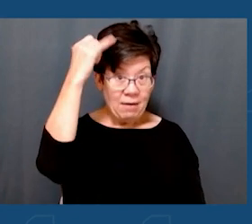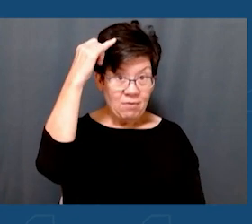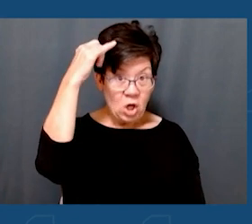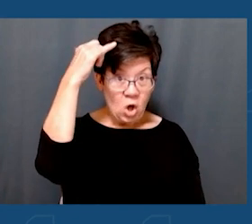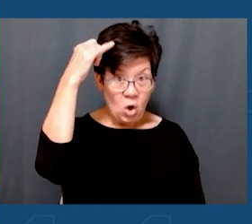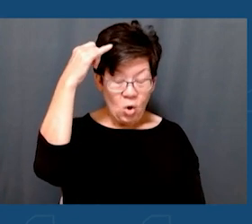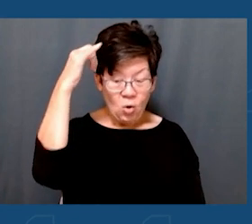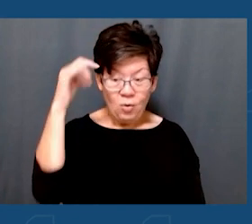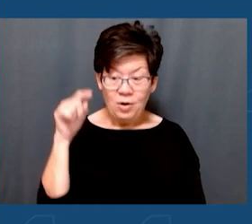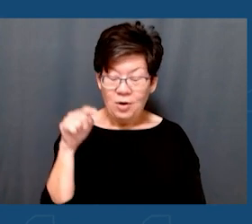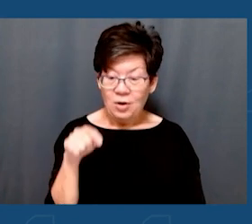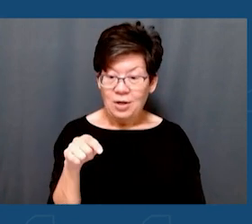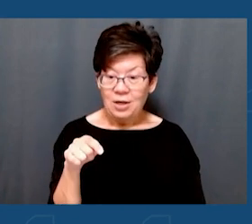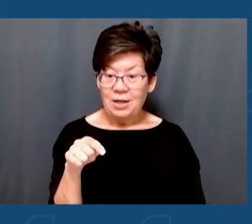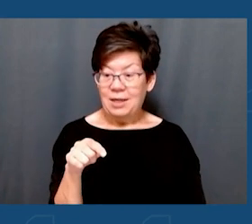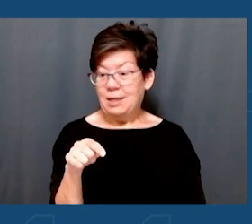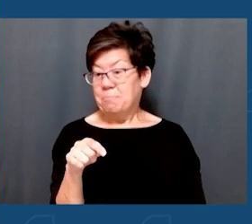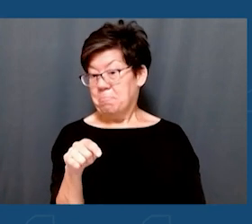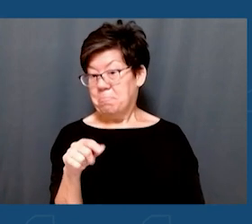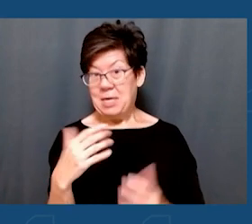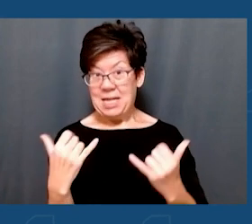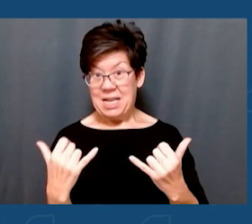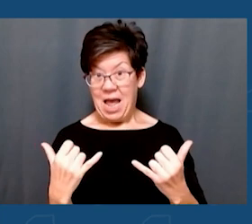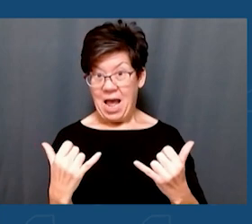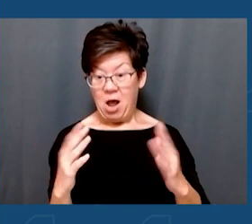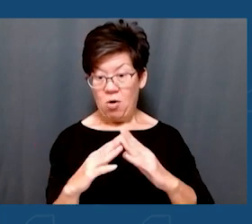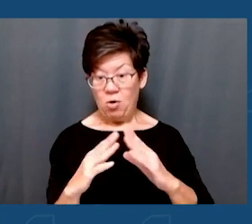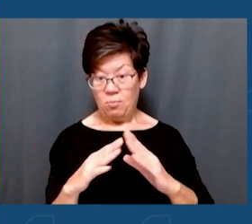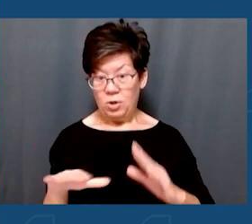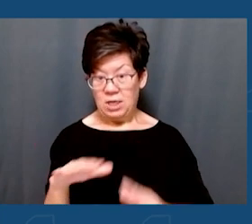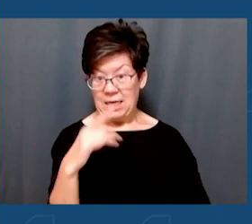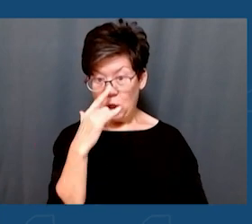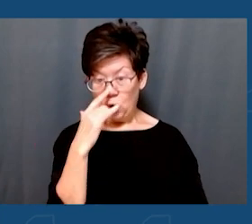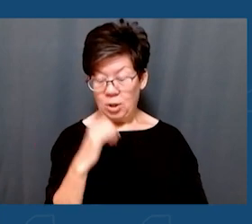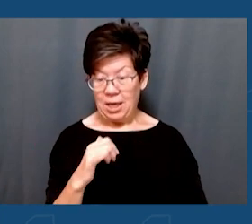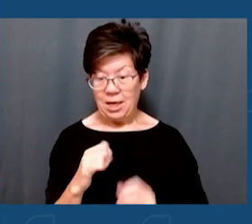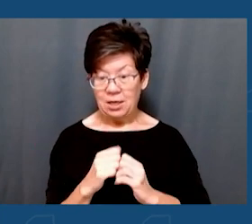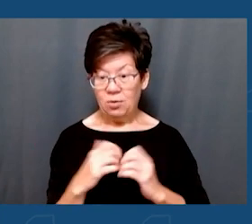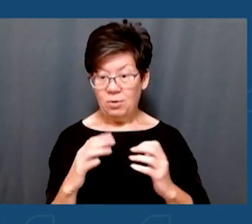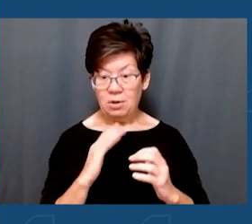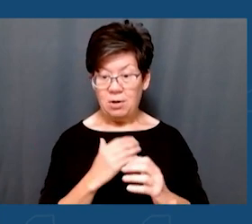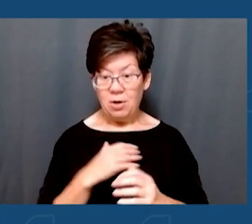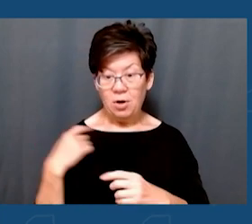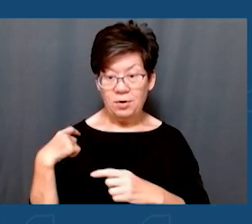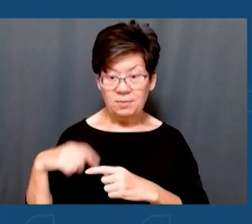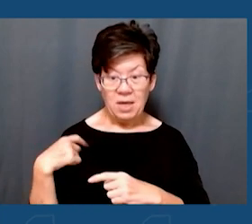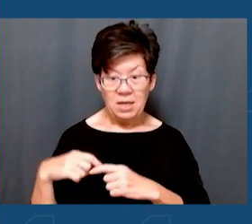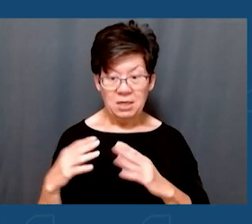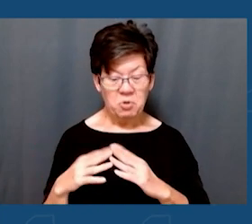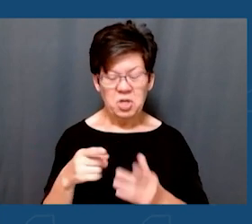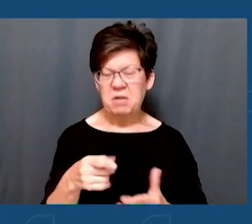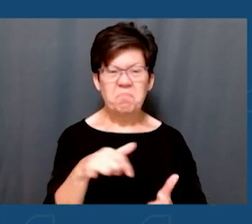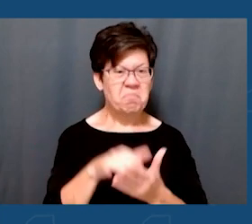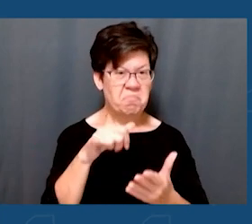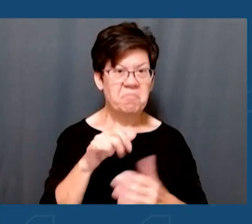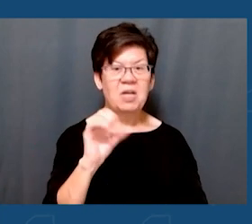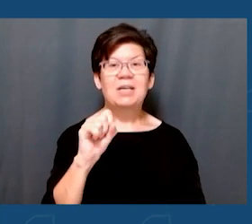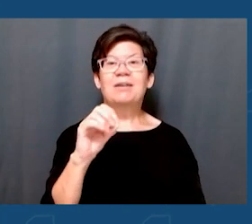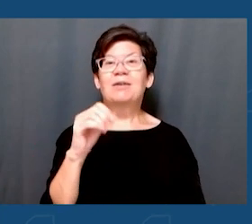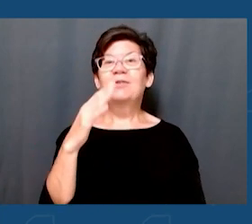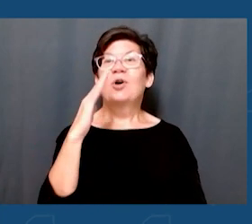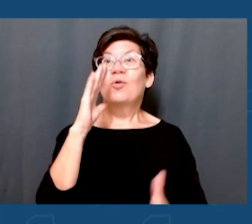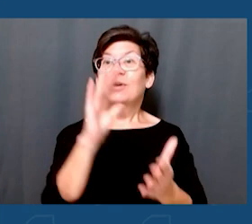be the community that it is today without our Hispanic community. So